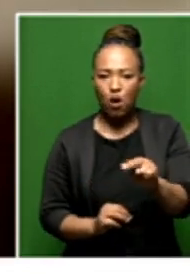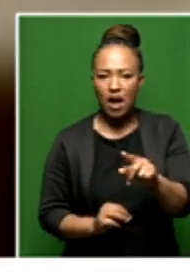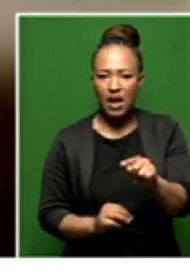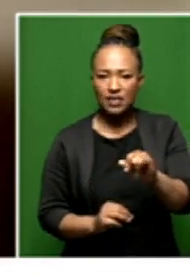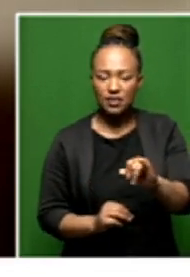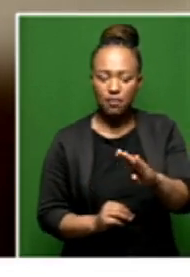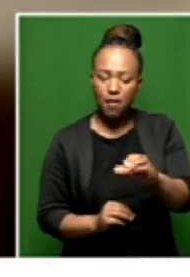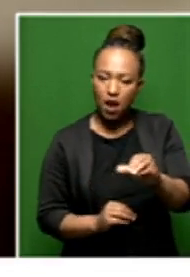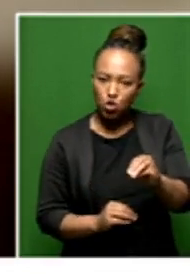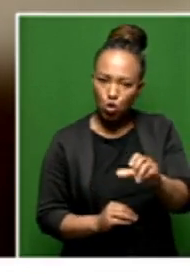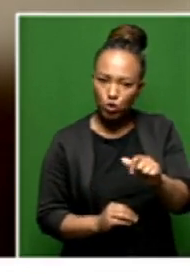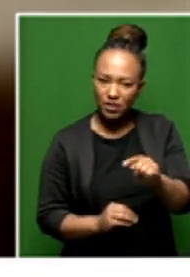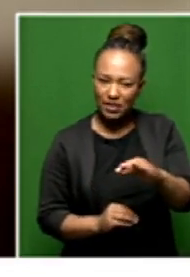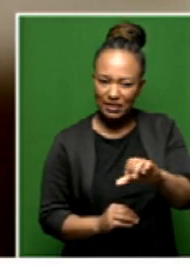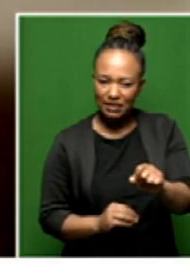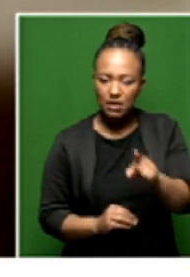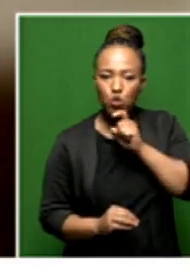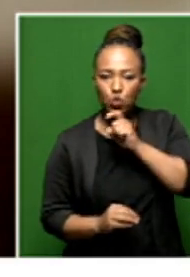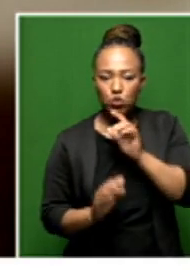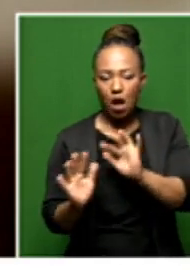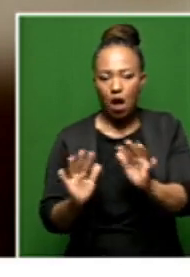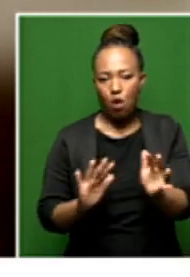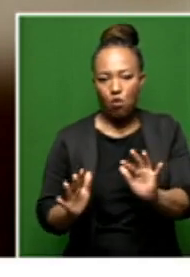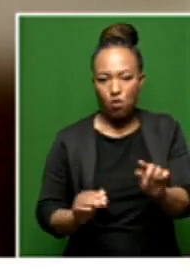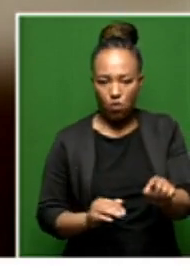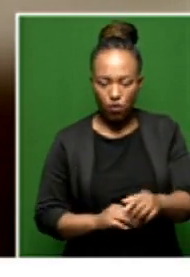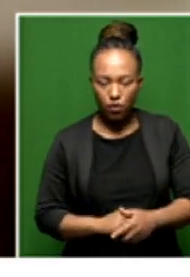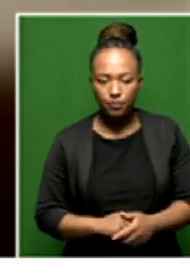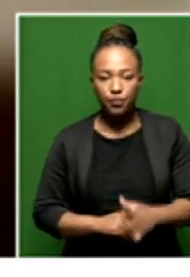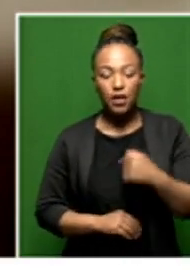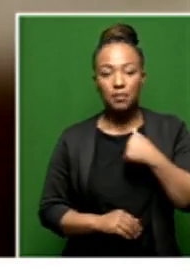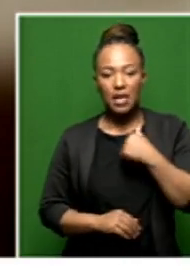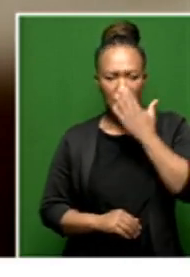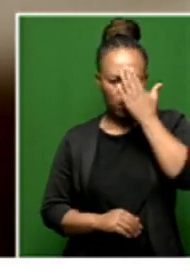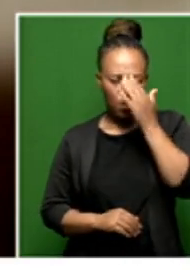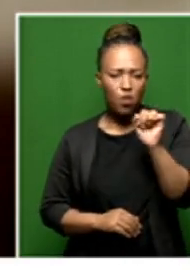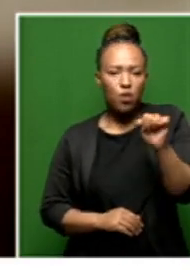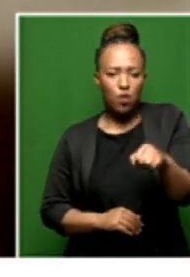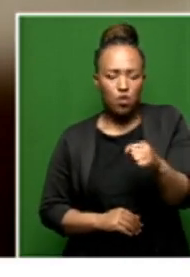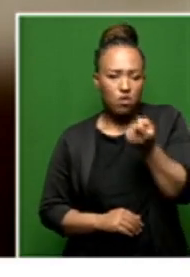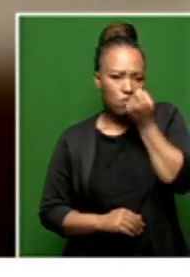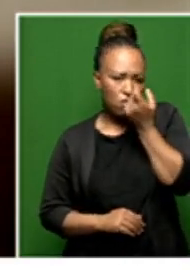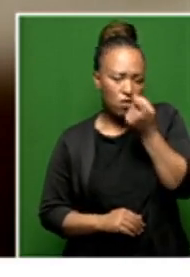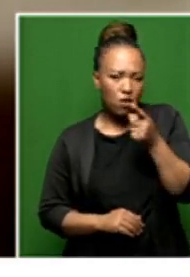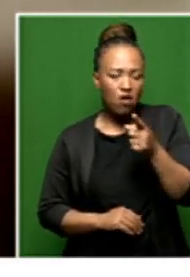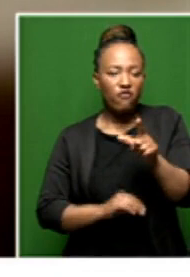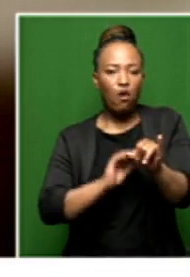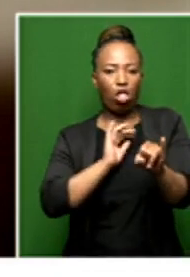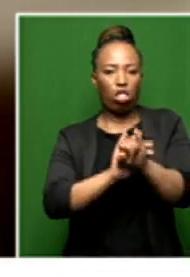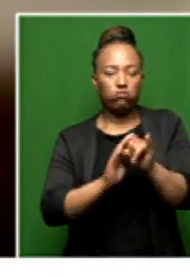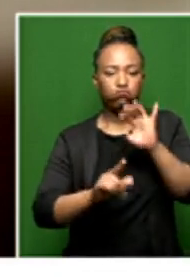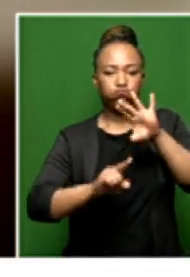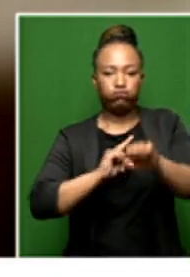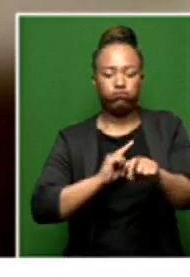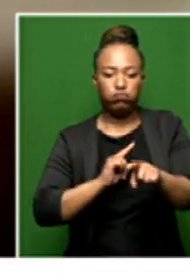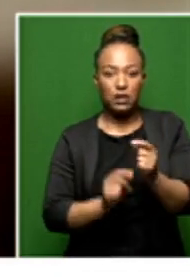antibiotics. And so I noticed and I understood from diagnostic makers how